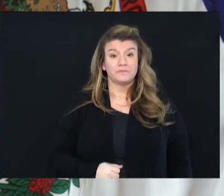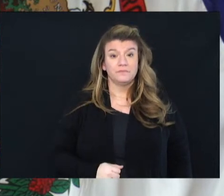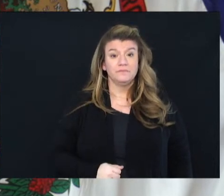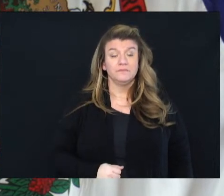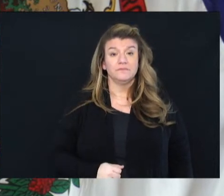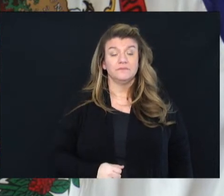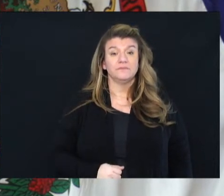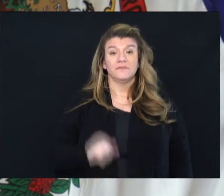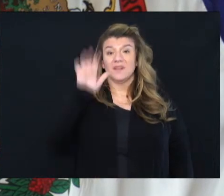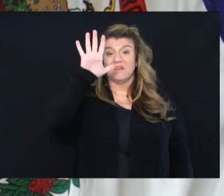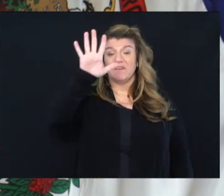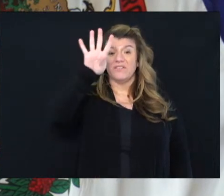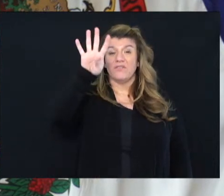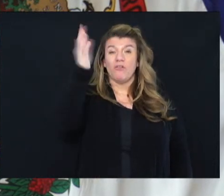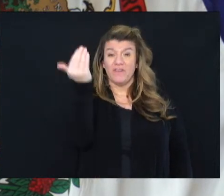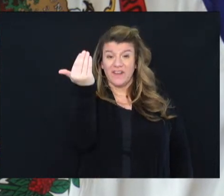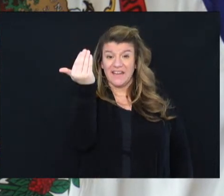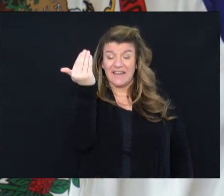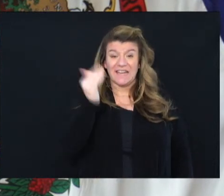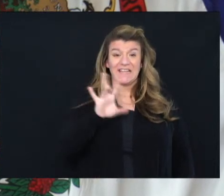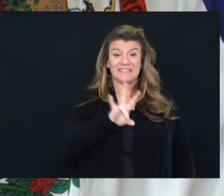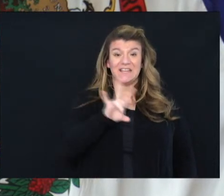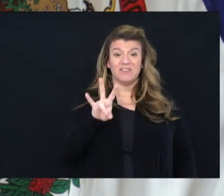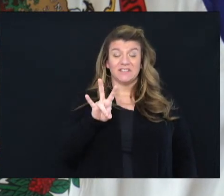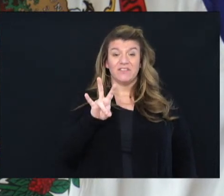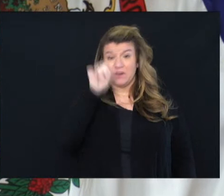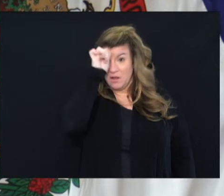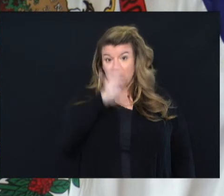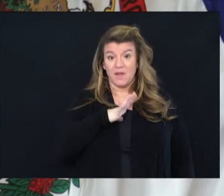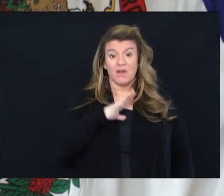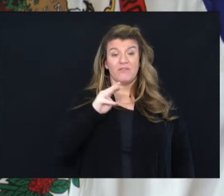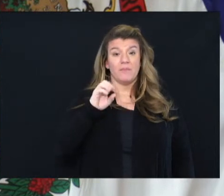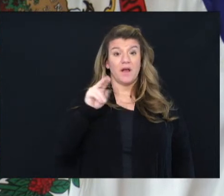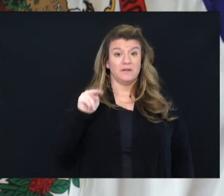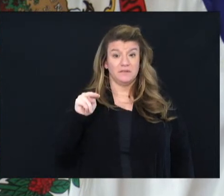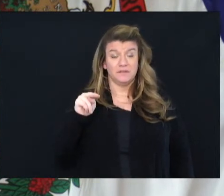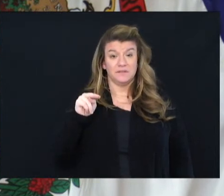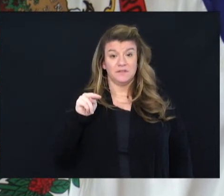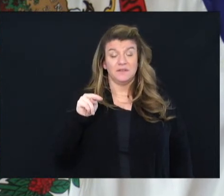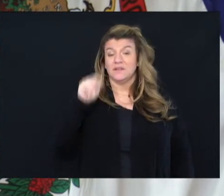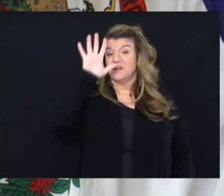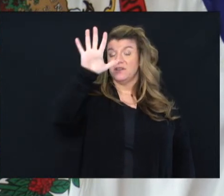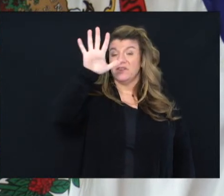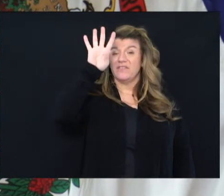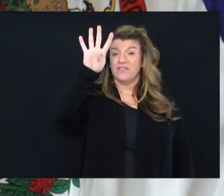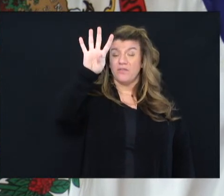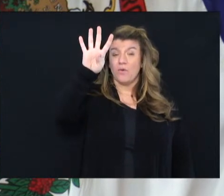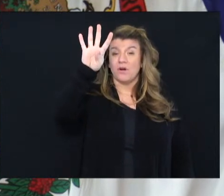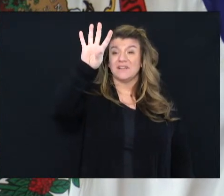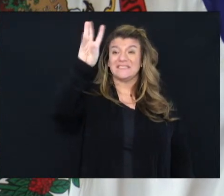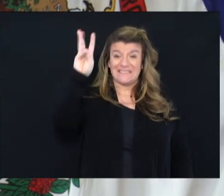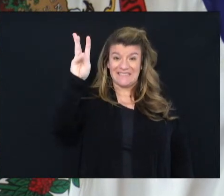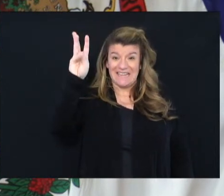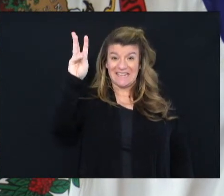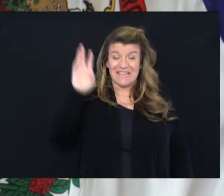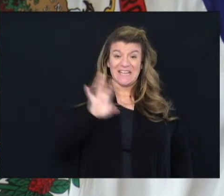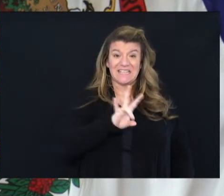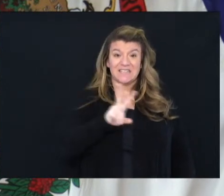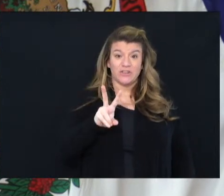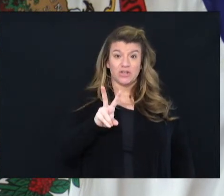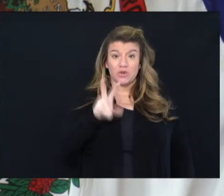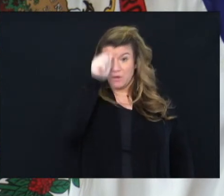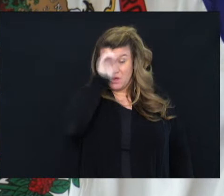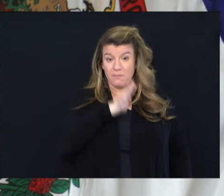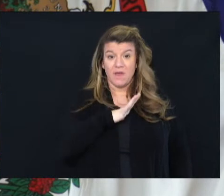The 5,415th death of a 77-year-old male from Monongalia County. The 5,416th death of a